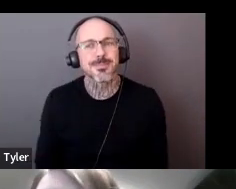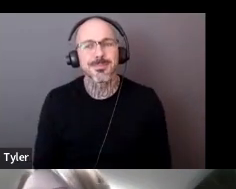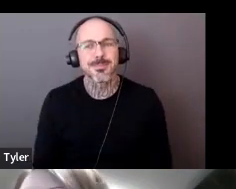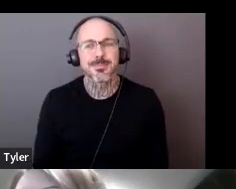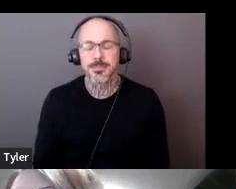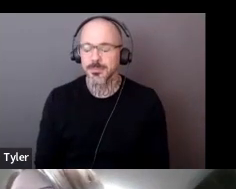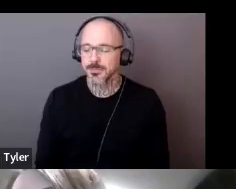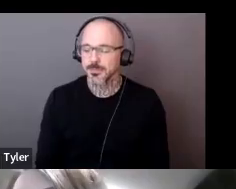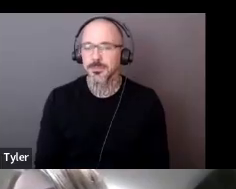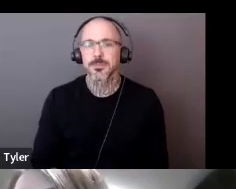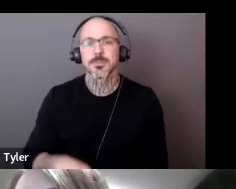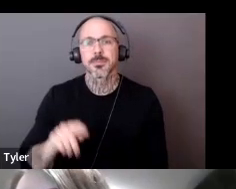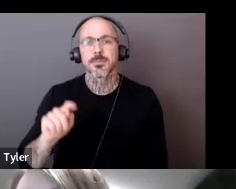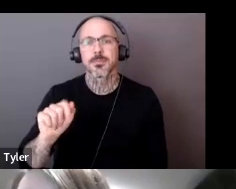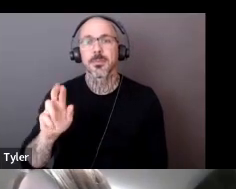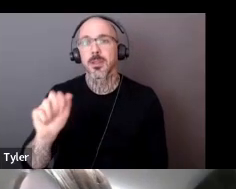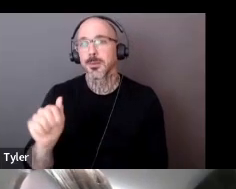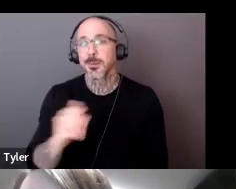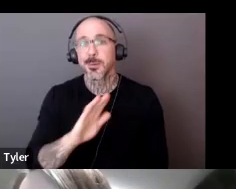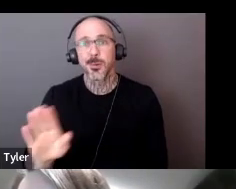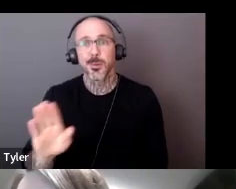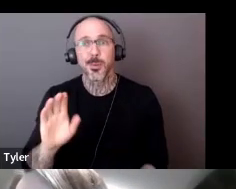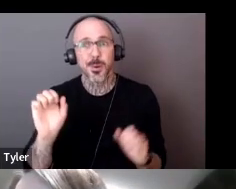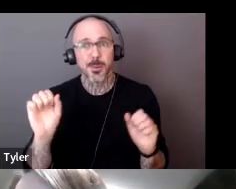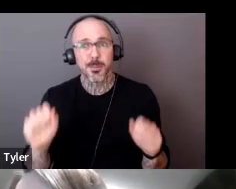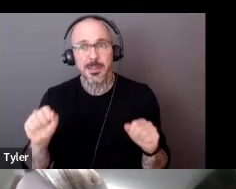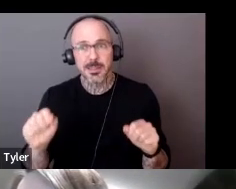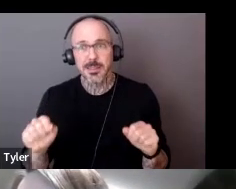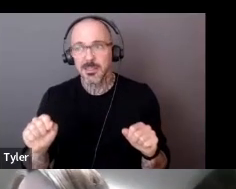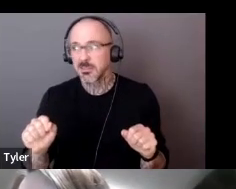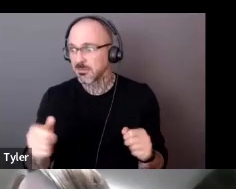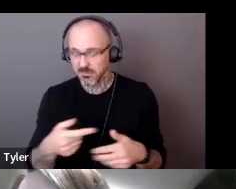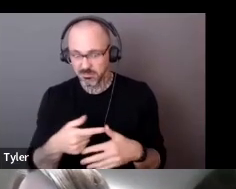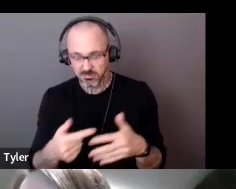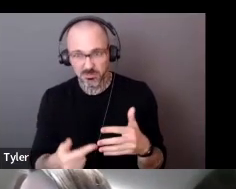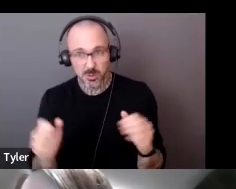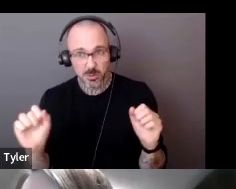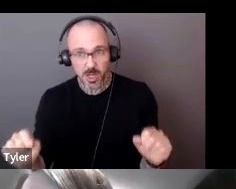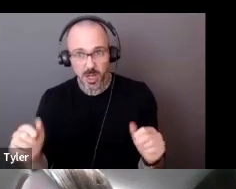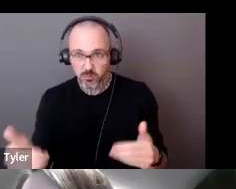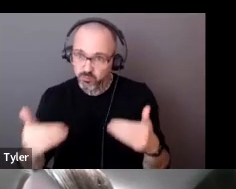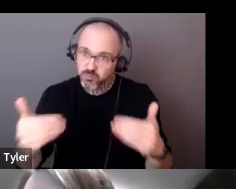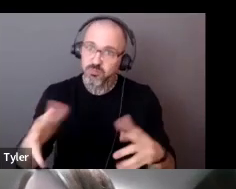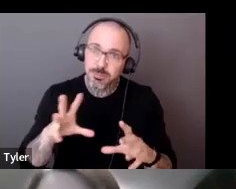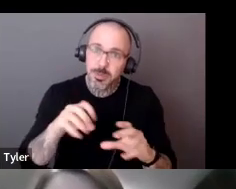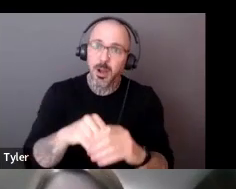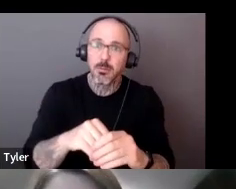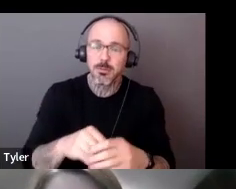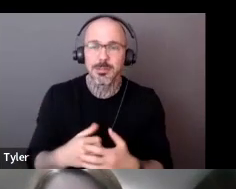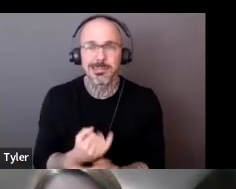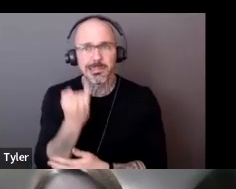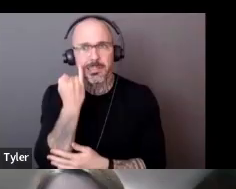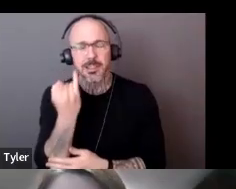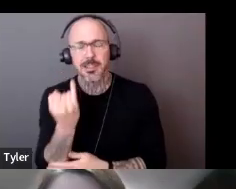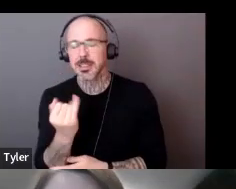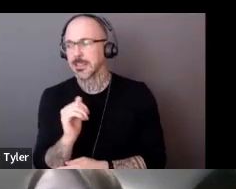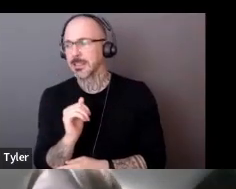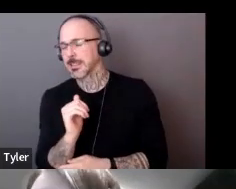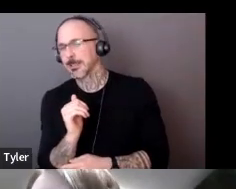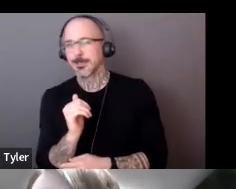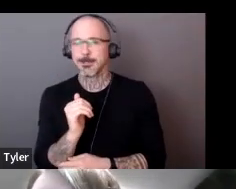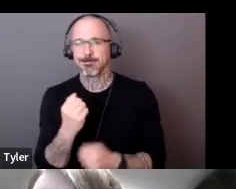Just get involved to the best of your ability. If you're afraid, dip your toes in a little